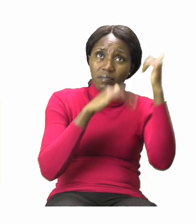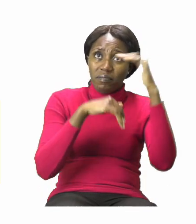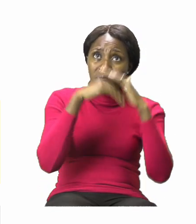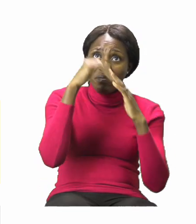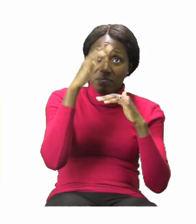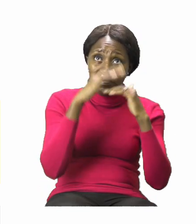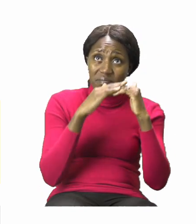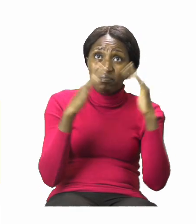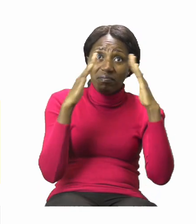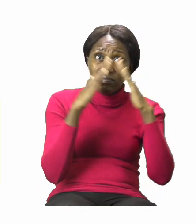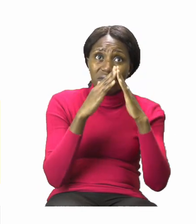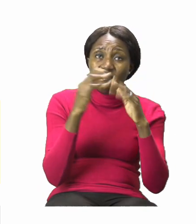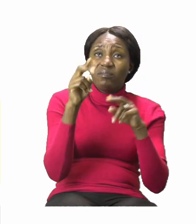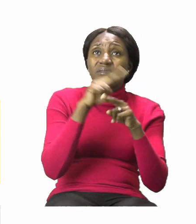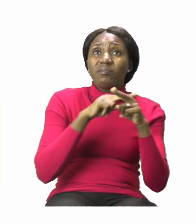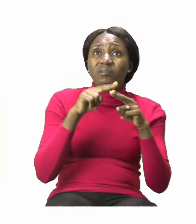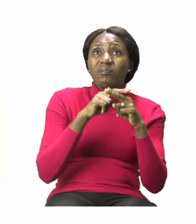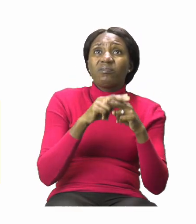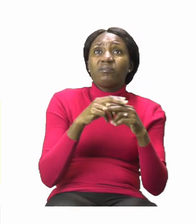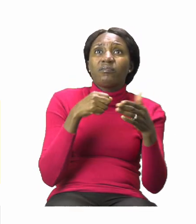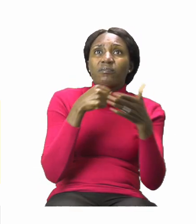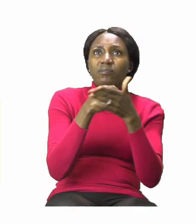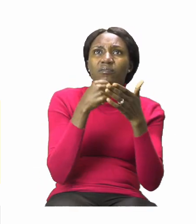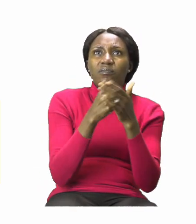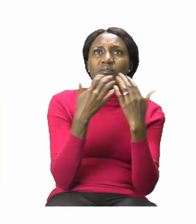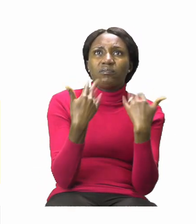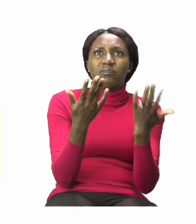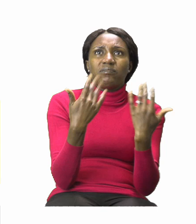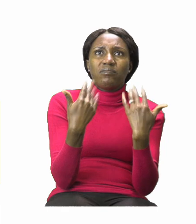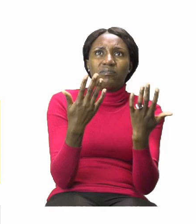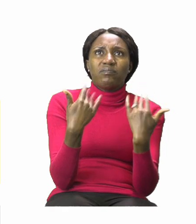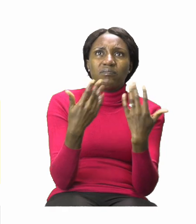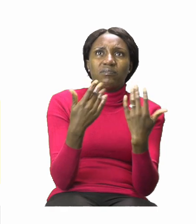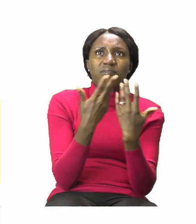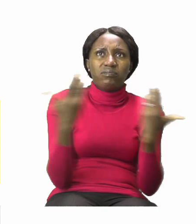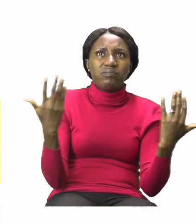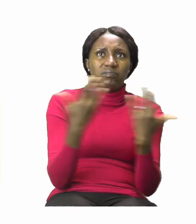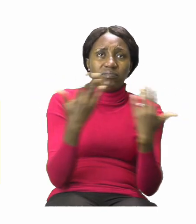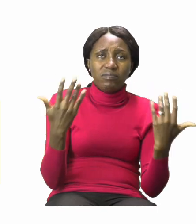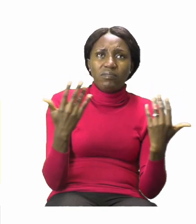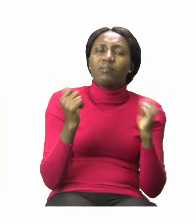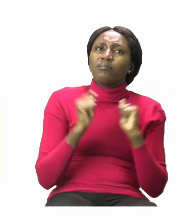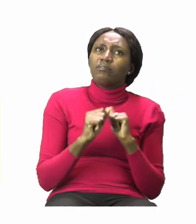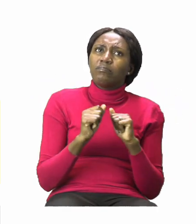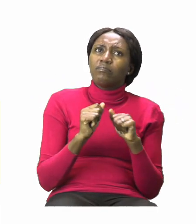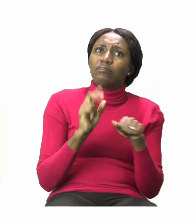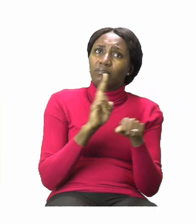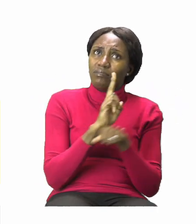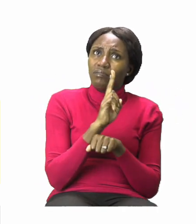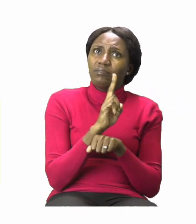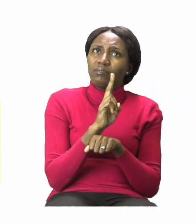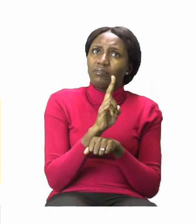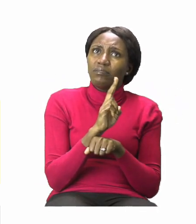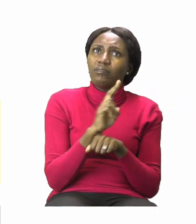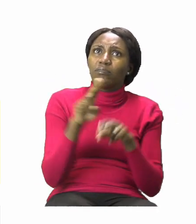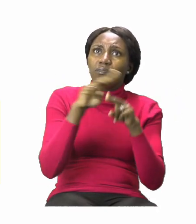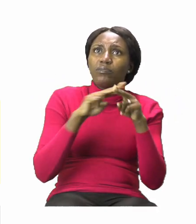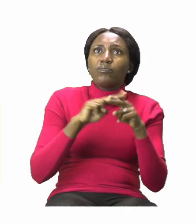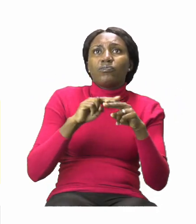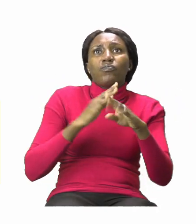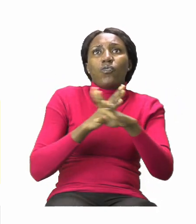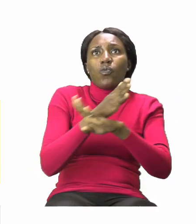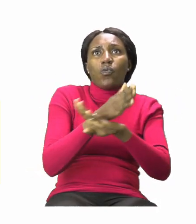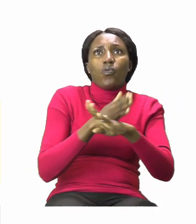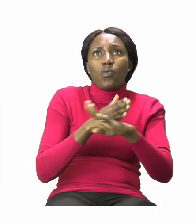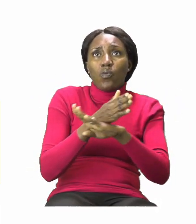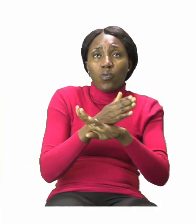straw. The second pig built his house out of wood.